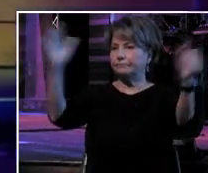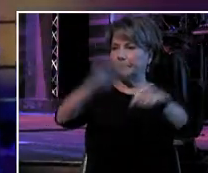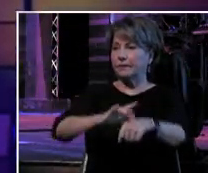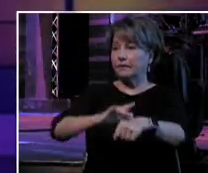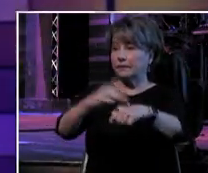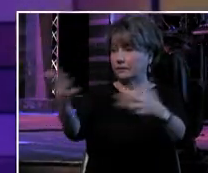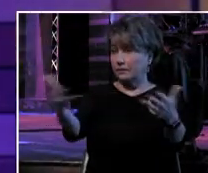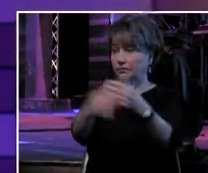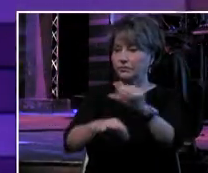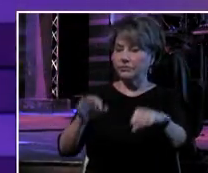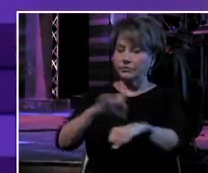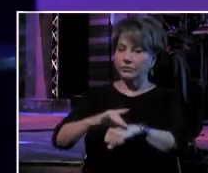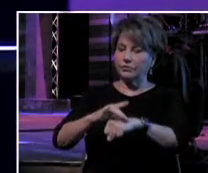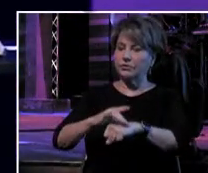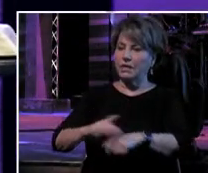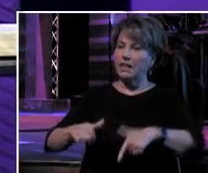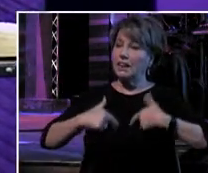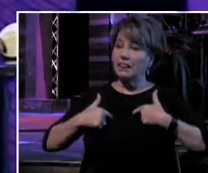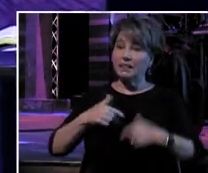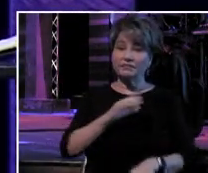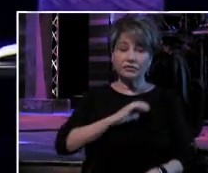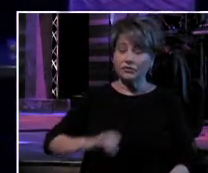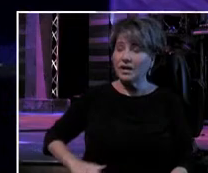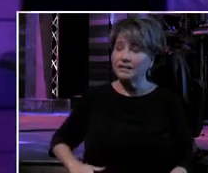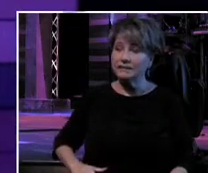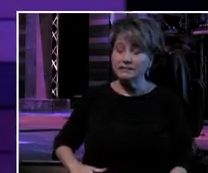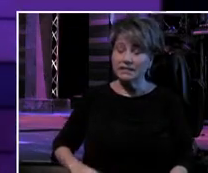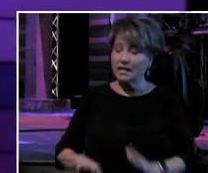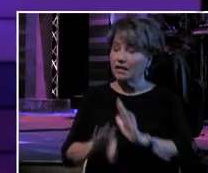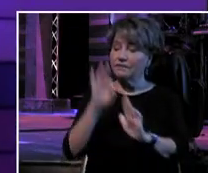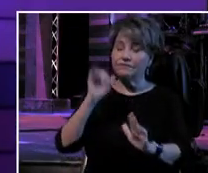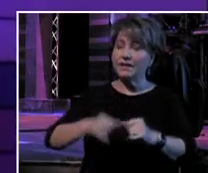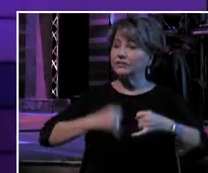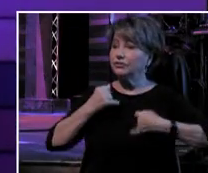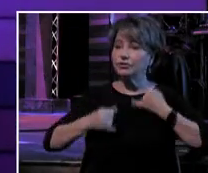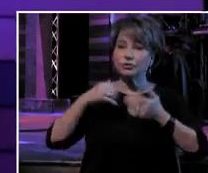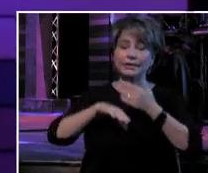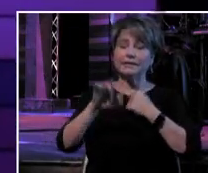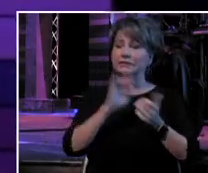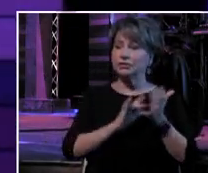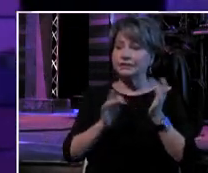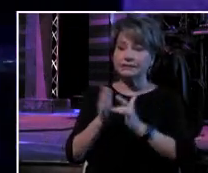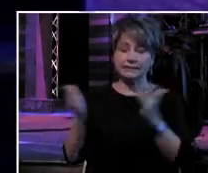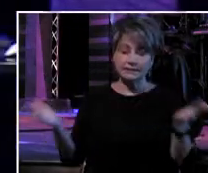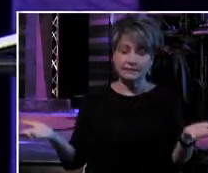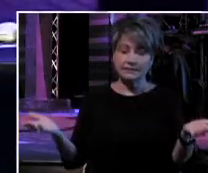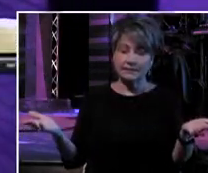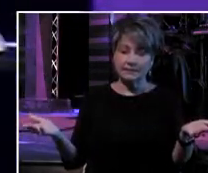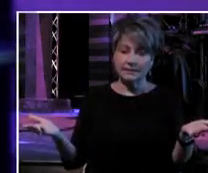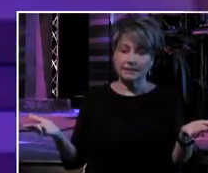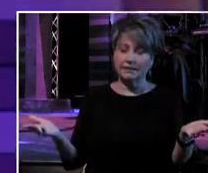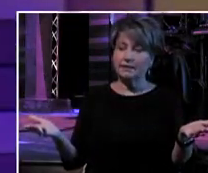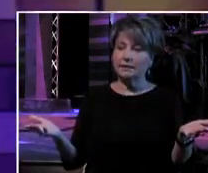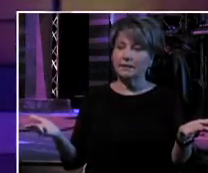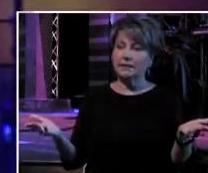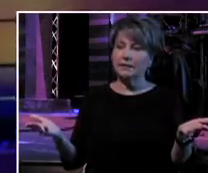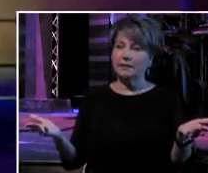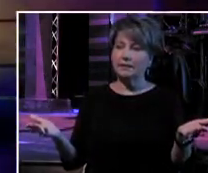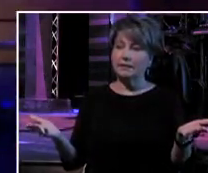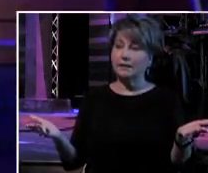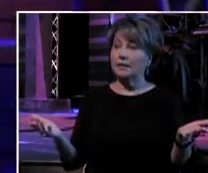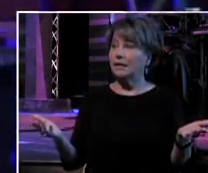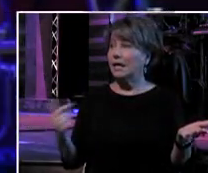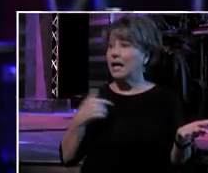this? Live Christ. Find your joy in Jesus. I'm going to do some of your